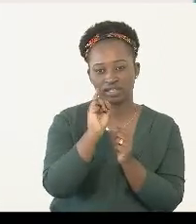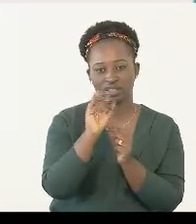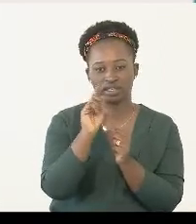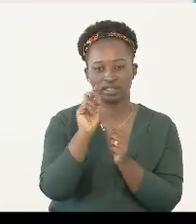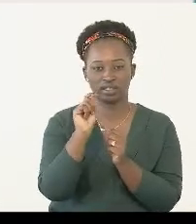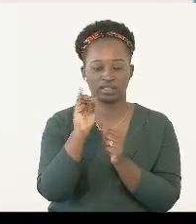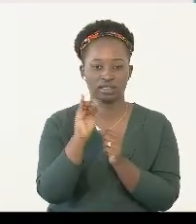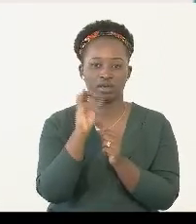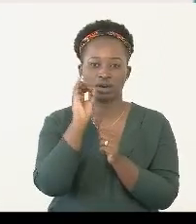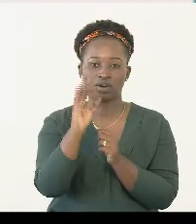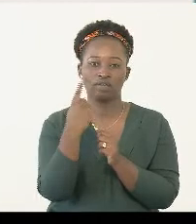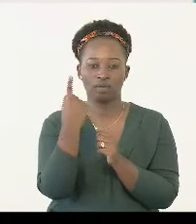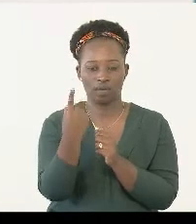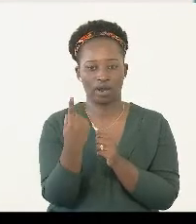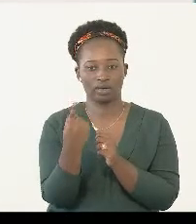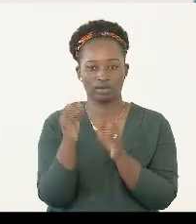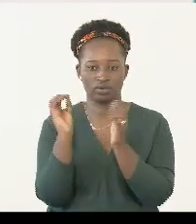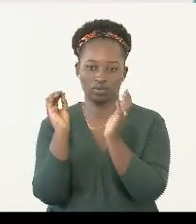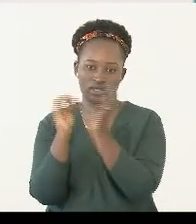of 1.730.